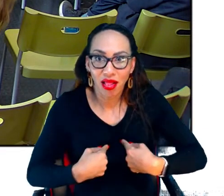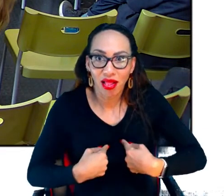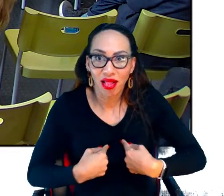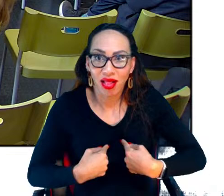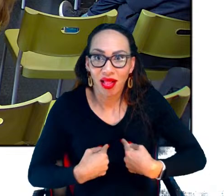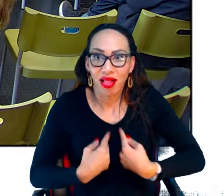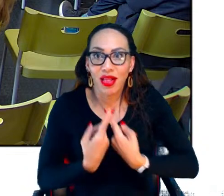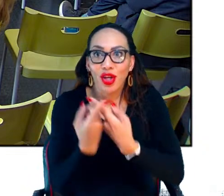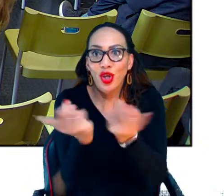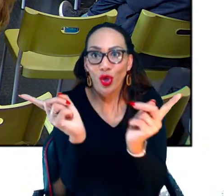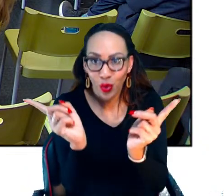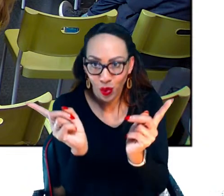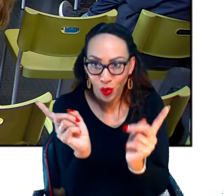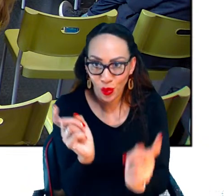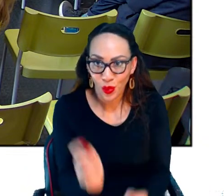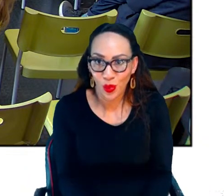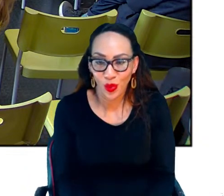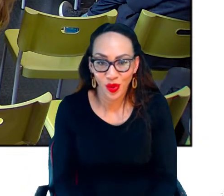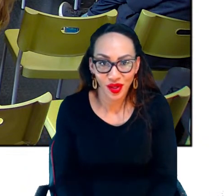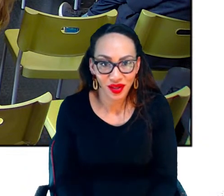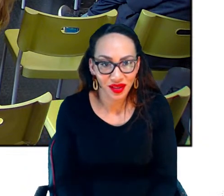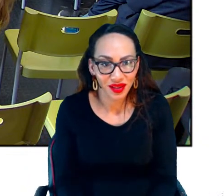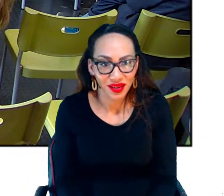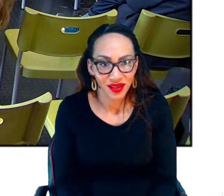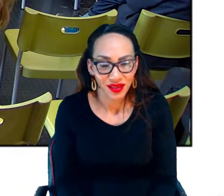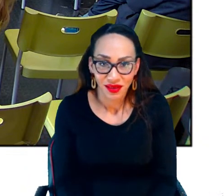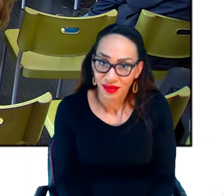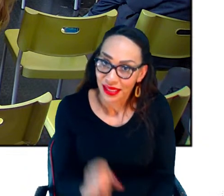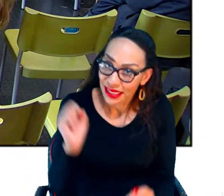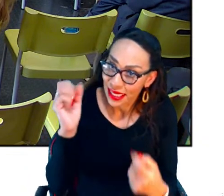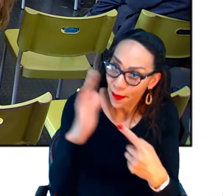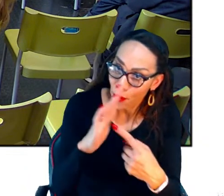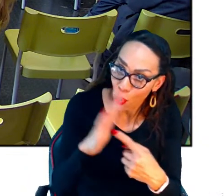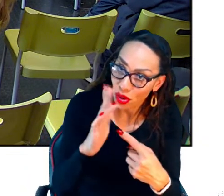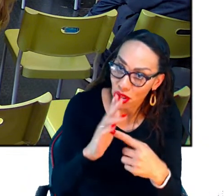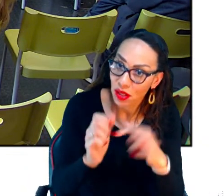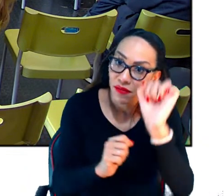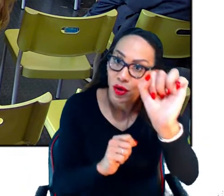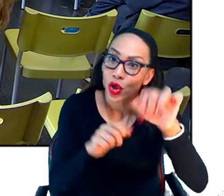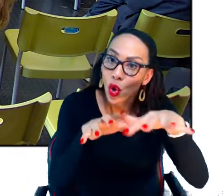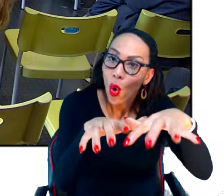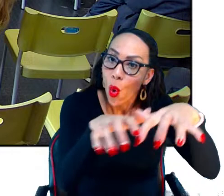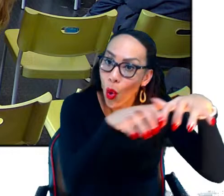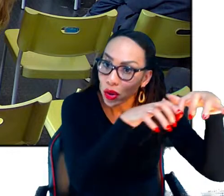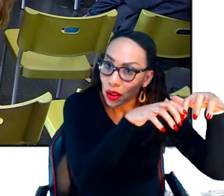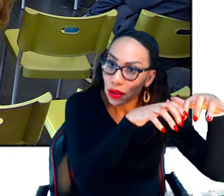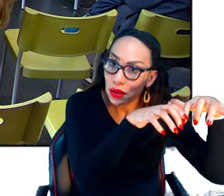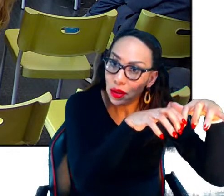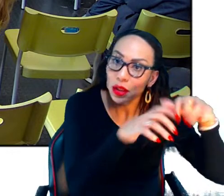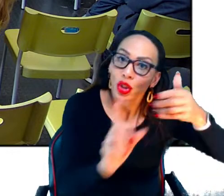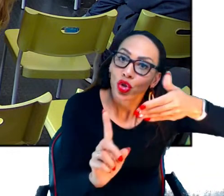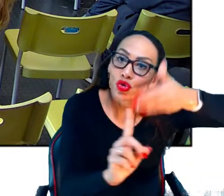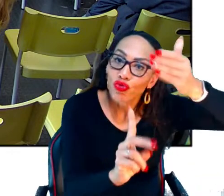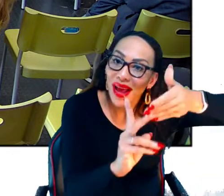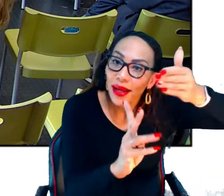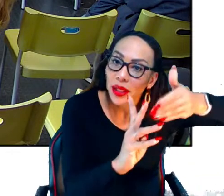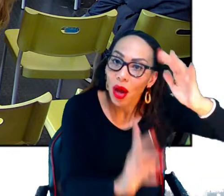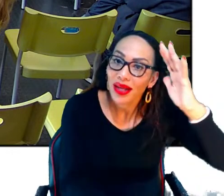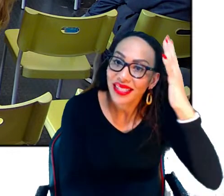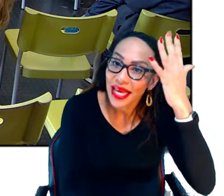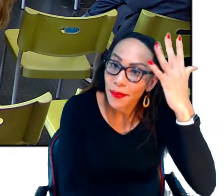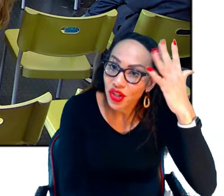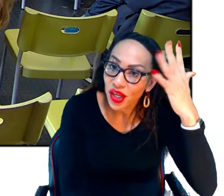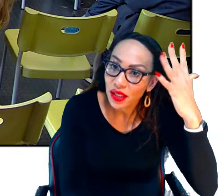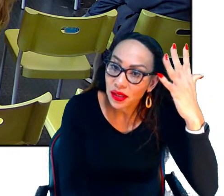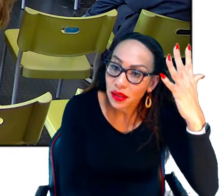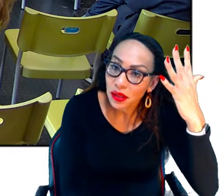kind of see those different layers in it and maybe understand where it's coming from. And I guess if people aren't noticing